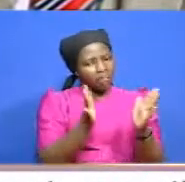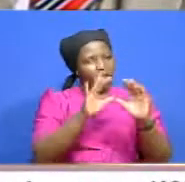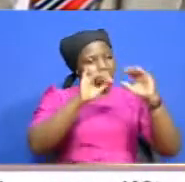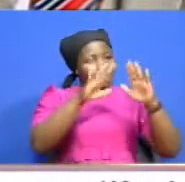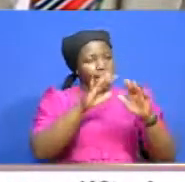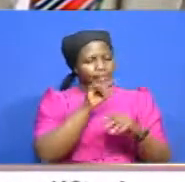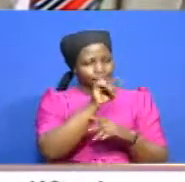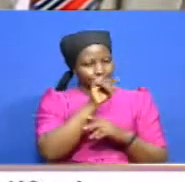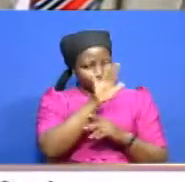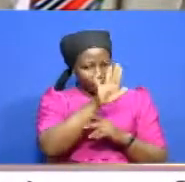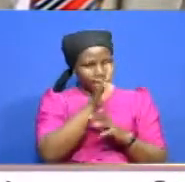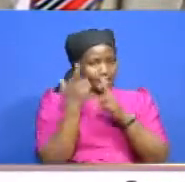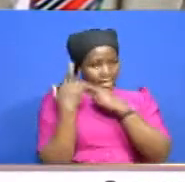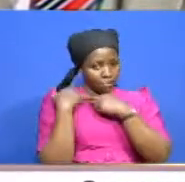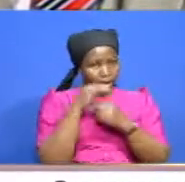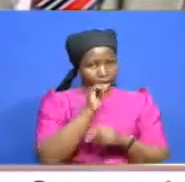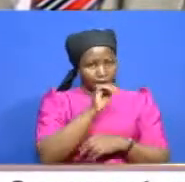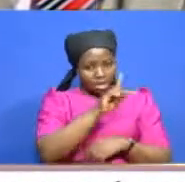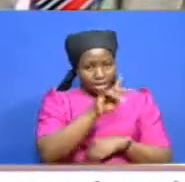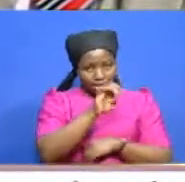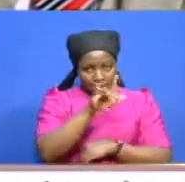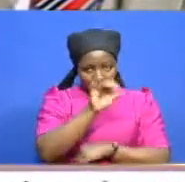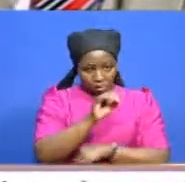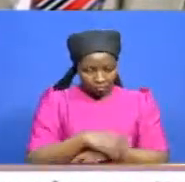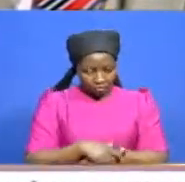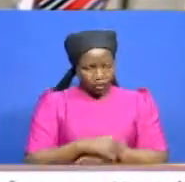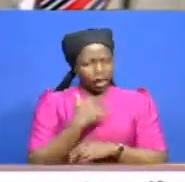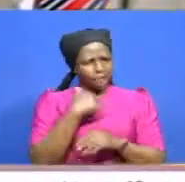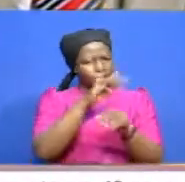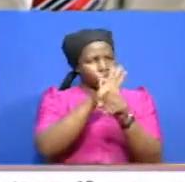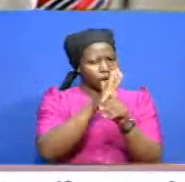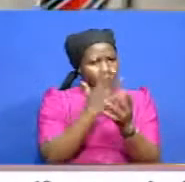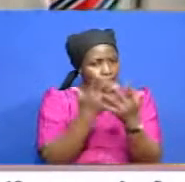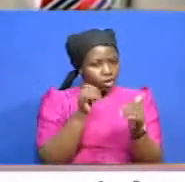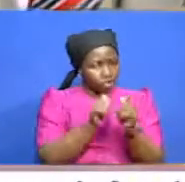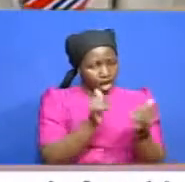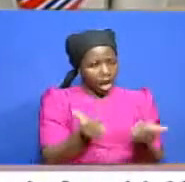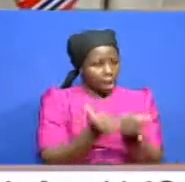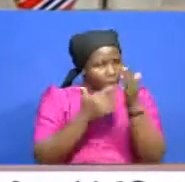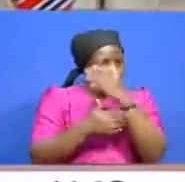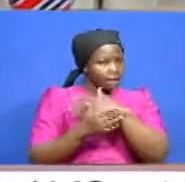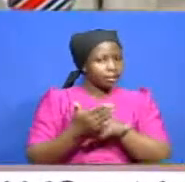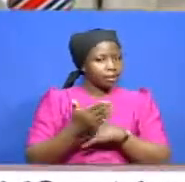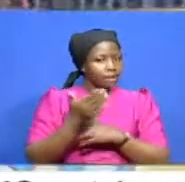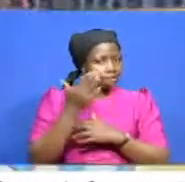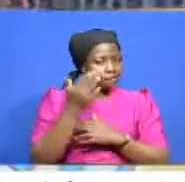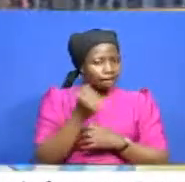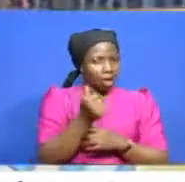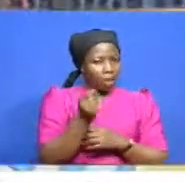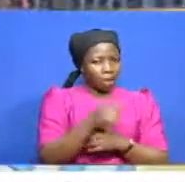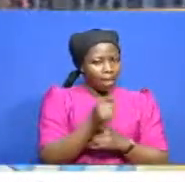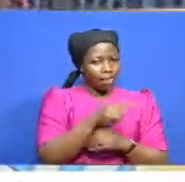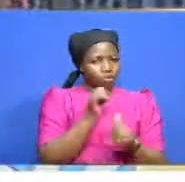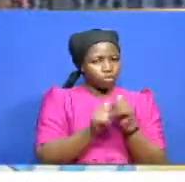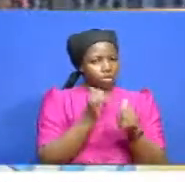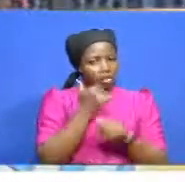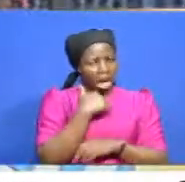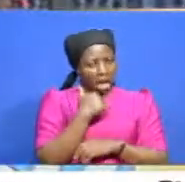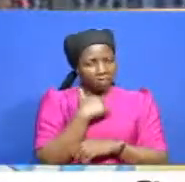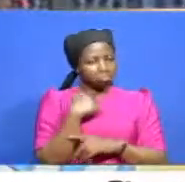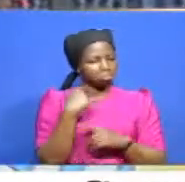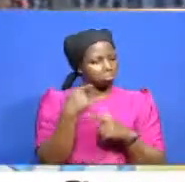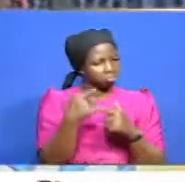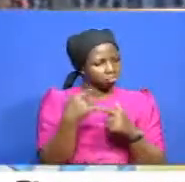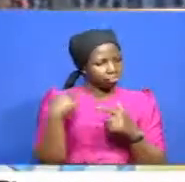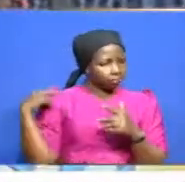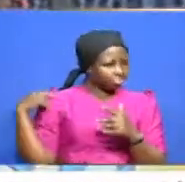come in, Akelo. There is a lot that has happened in the few months that we have just covered.